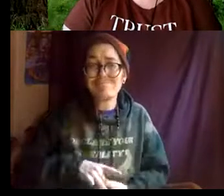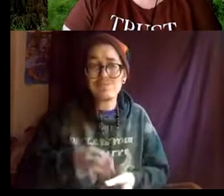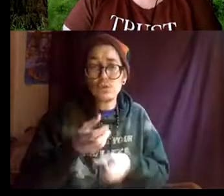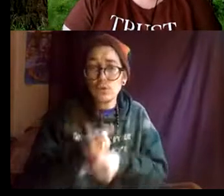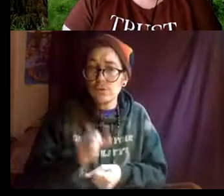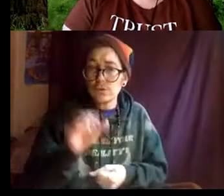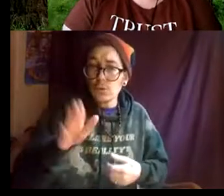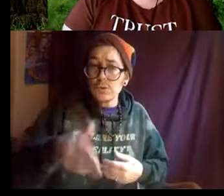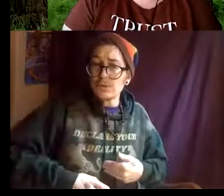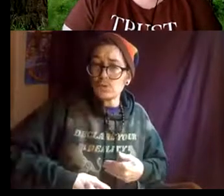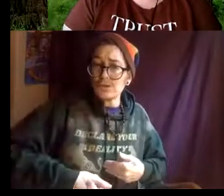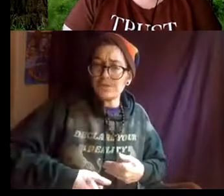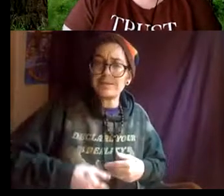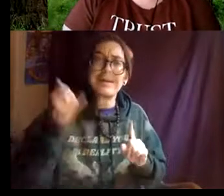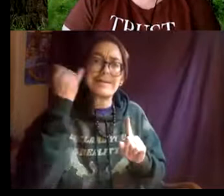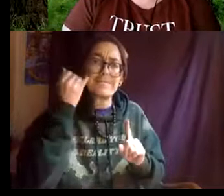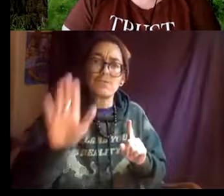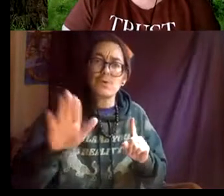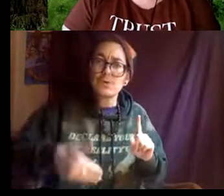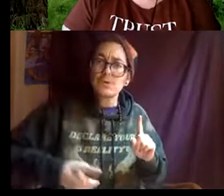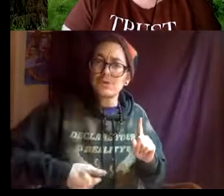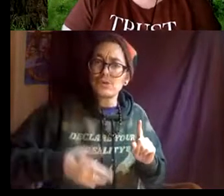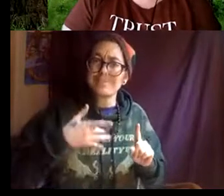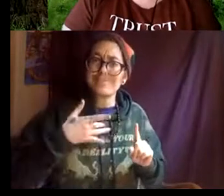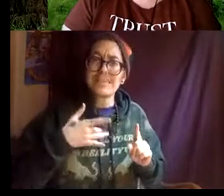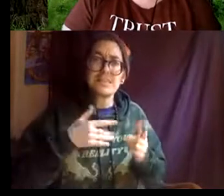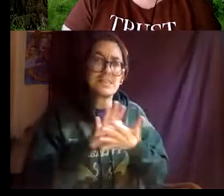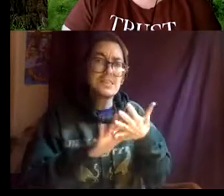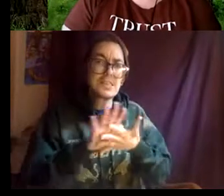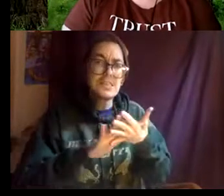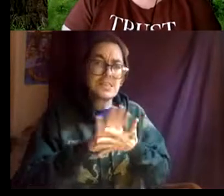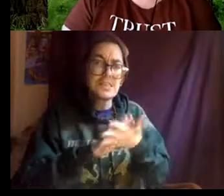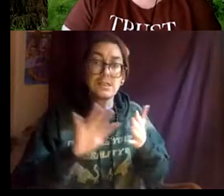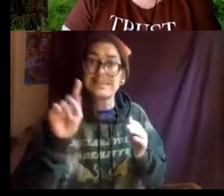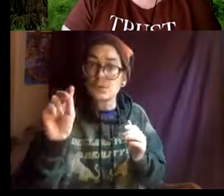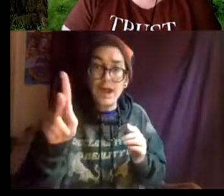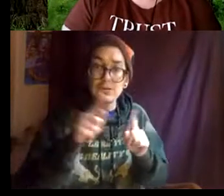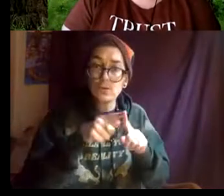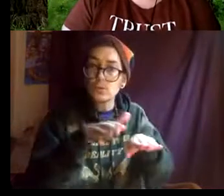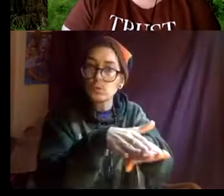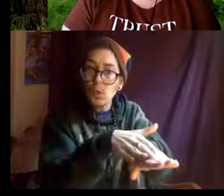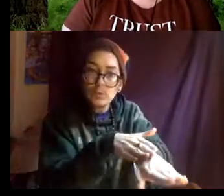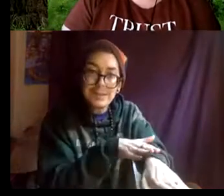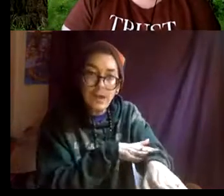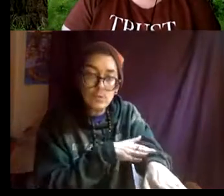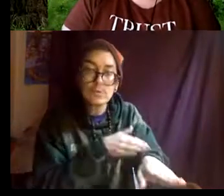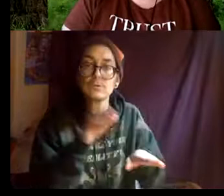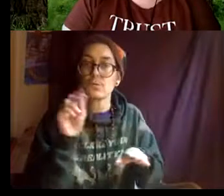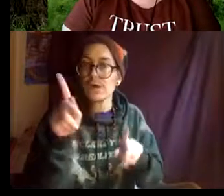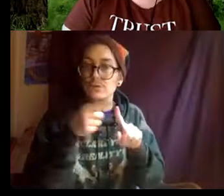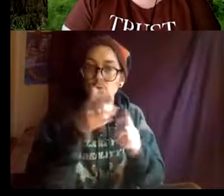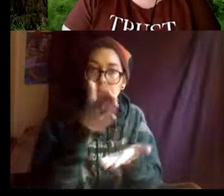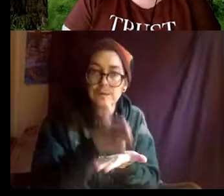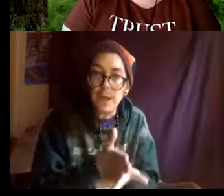Right. And also, you are a sensitive person. I think getting more in touch with your